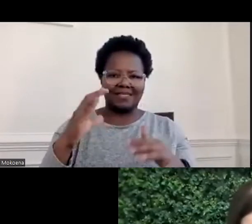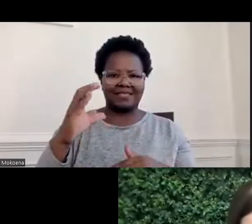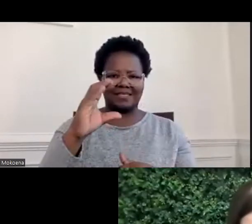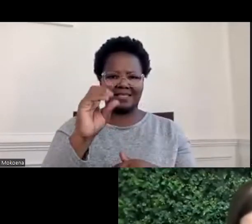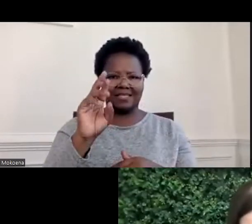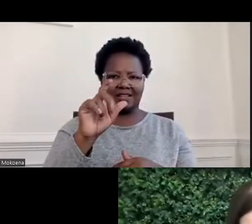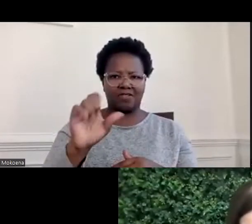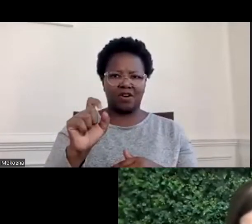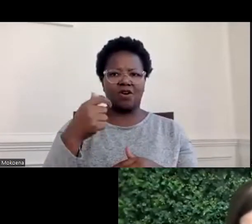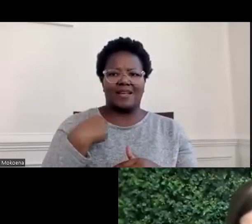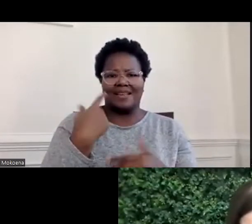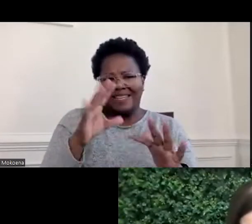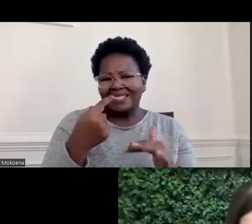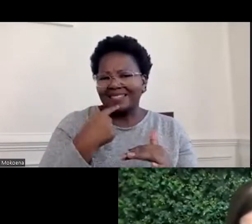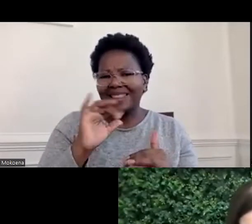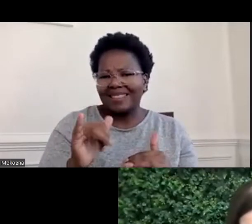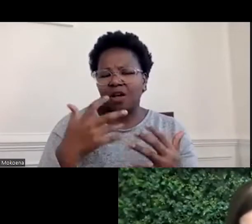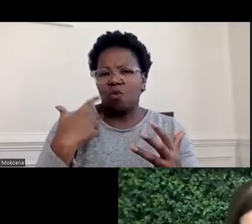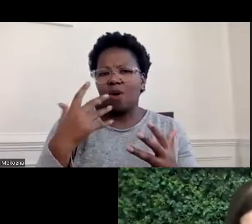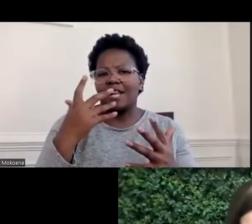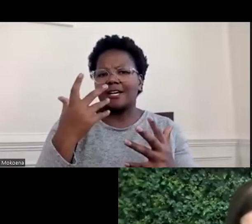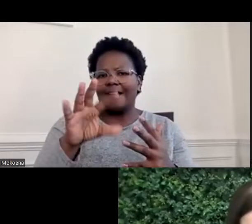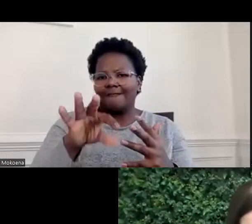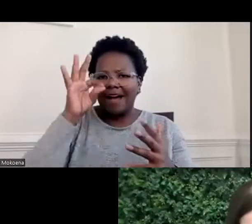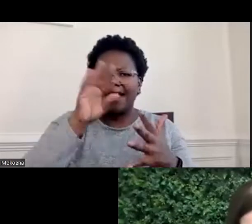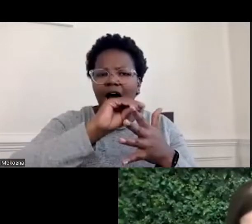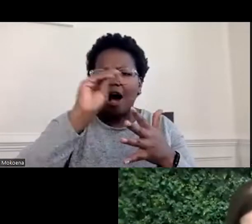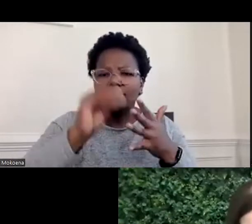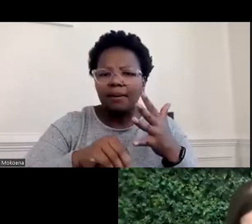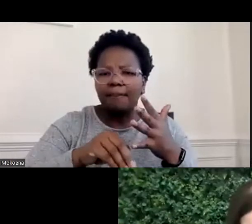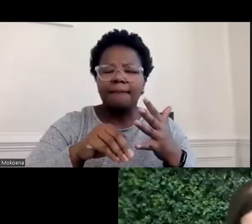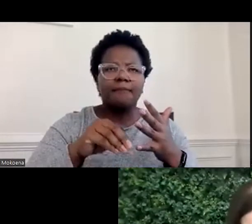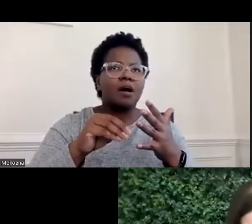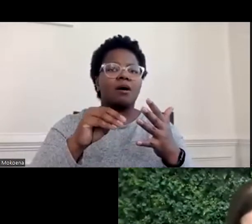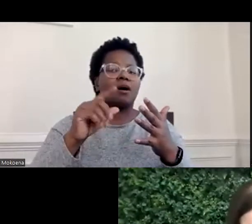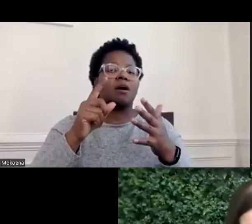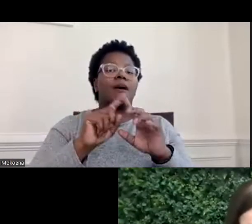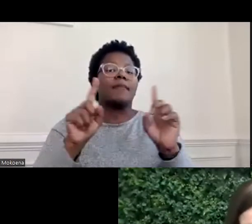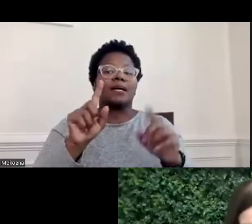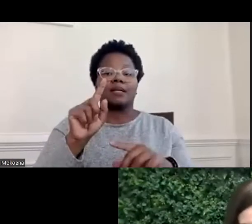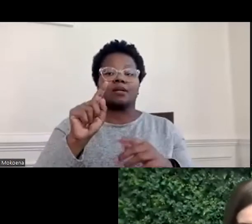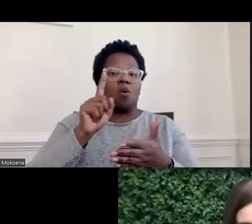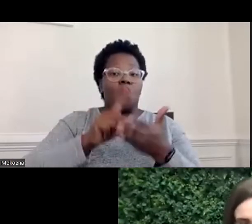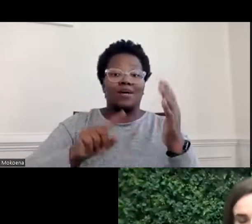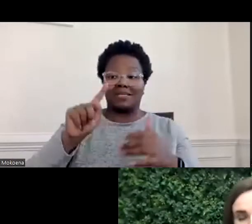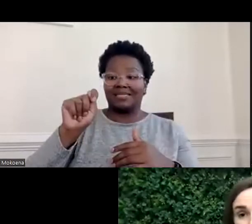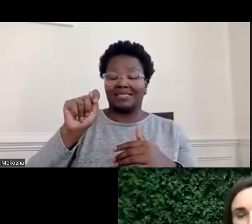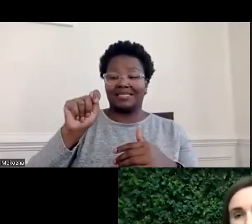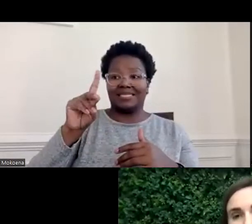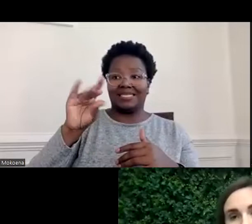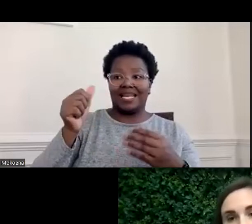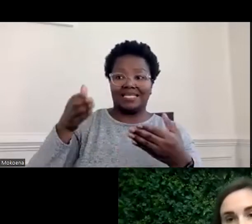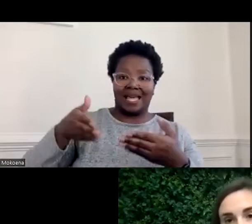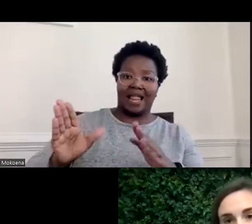and get to those quality outcomes, is we want to have, and what Taylor Day allows is the individual to